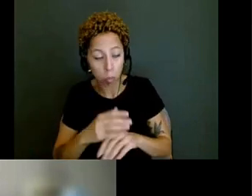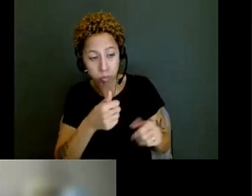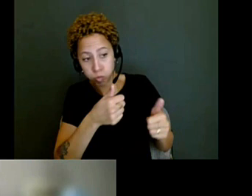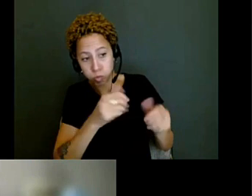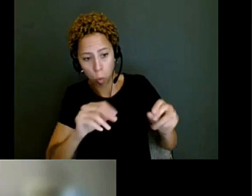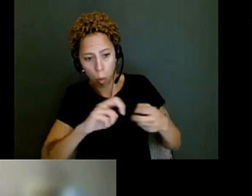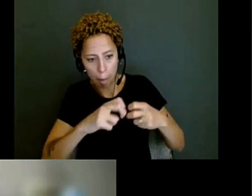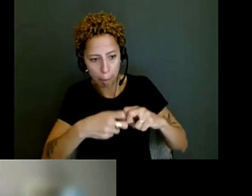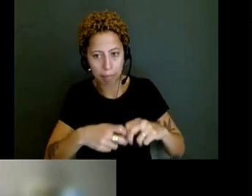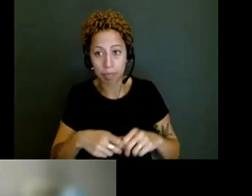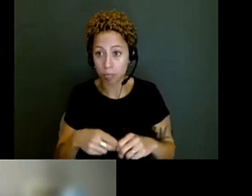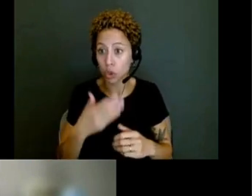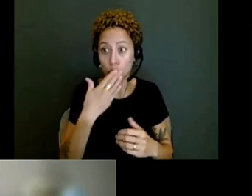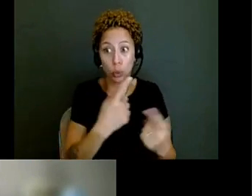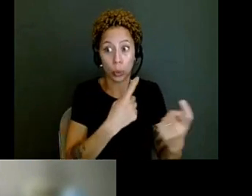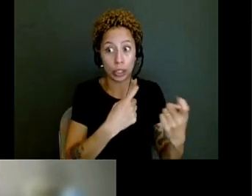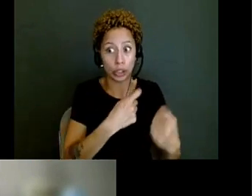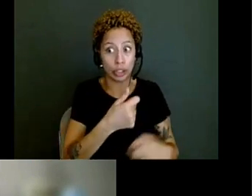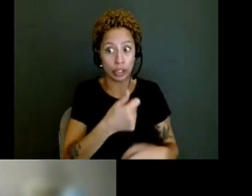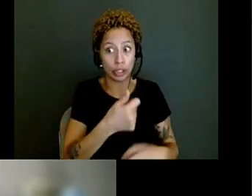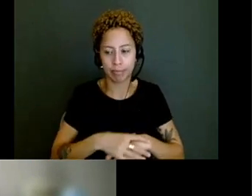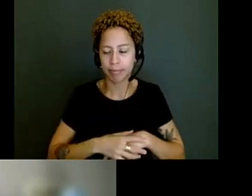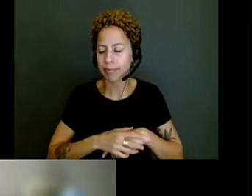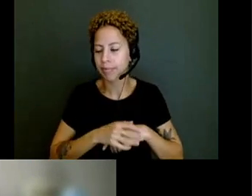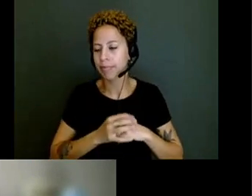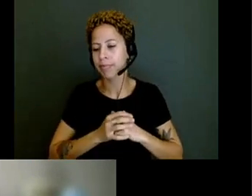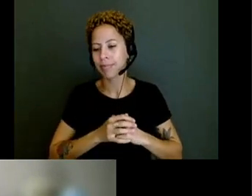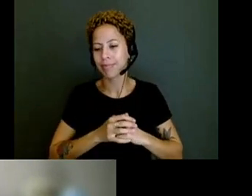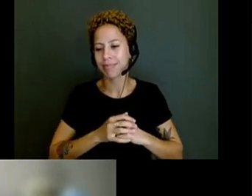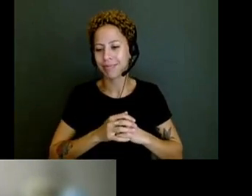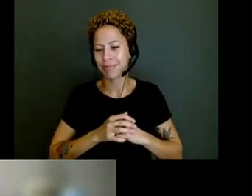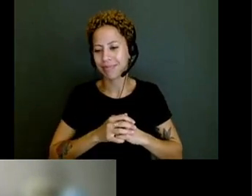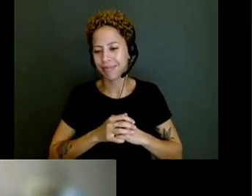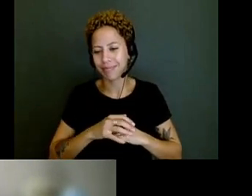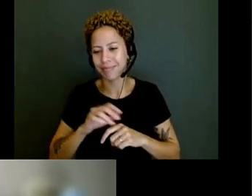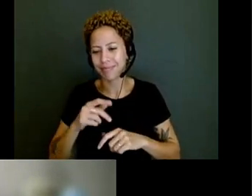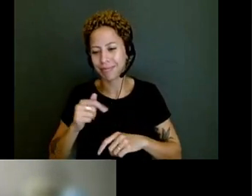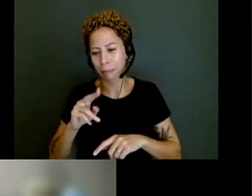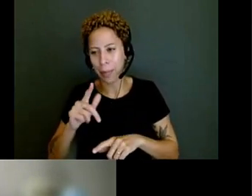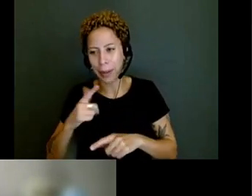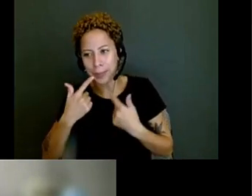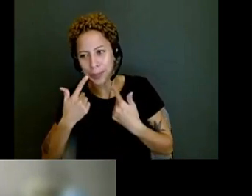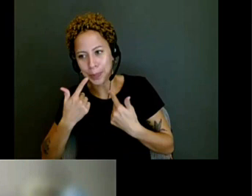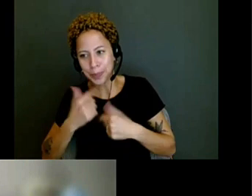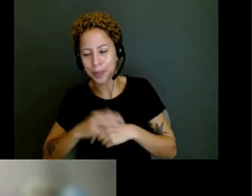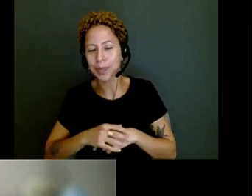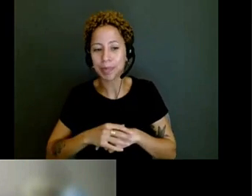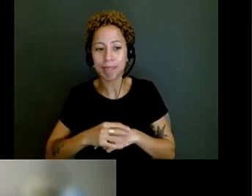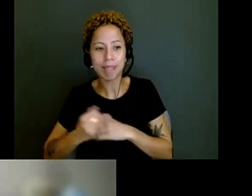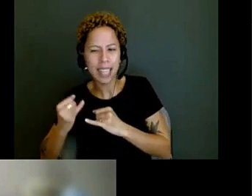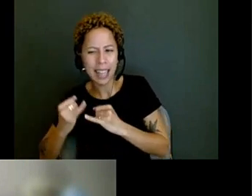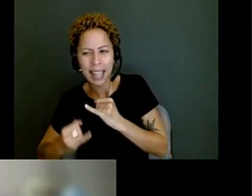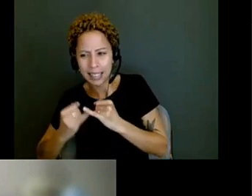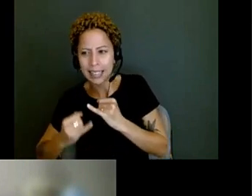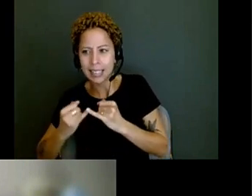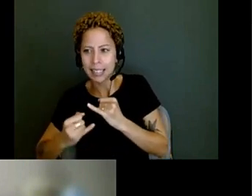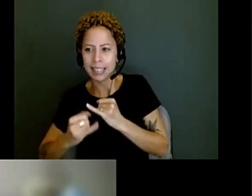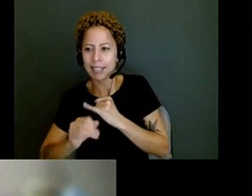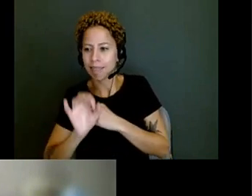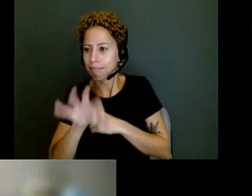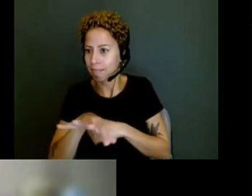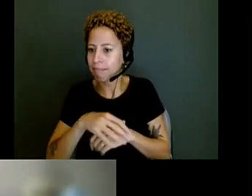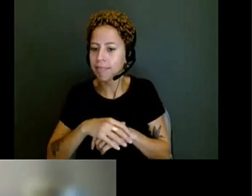Good questions. Good questions. Go on. Okay, so just the last couple of things here. The right